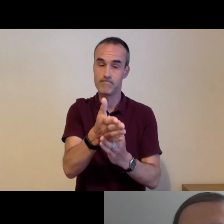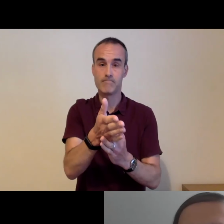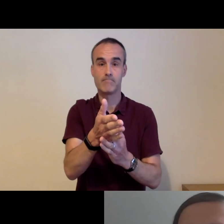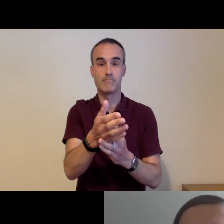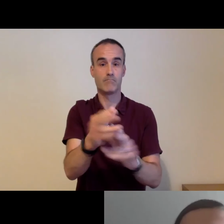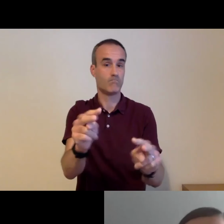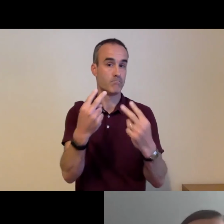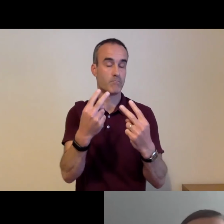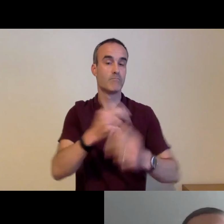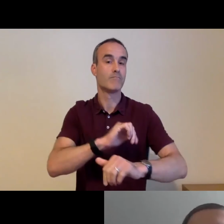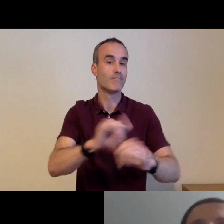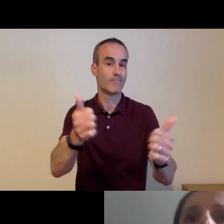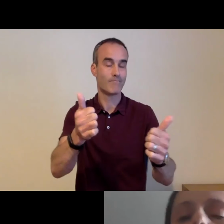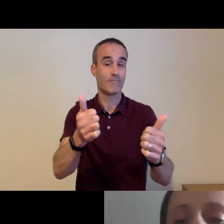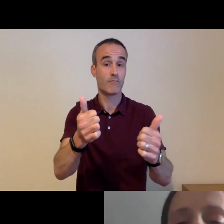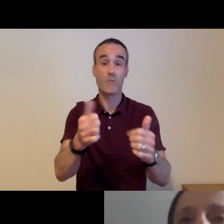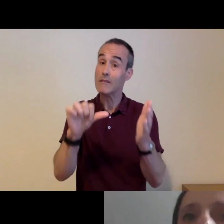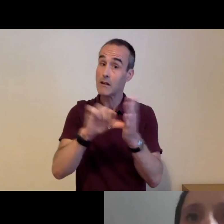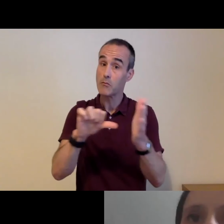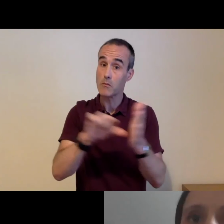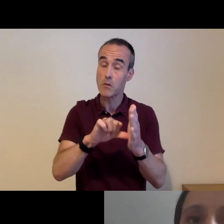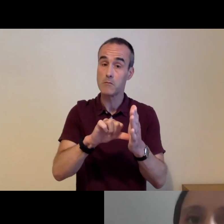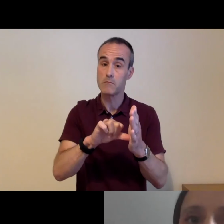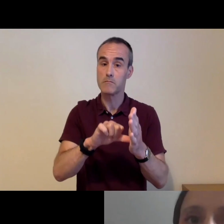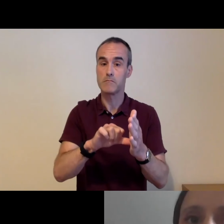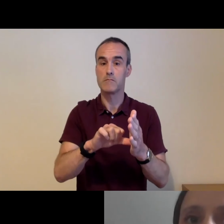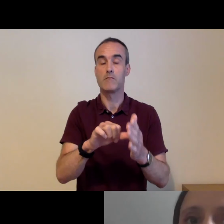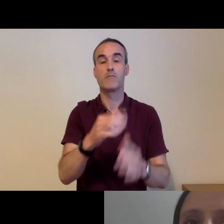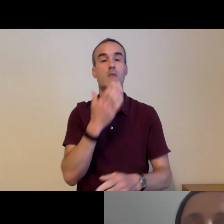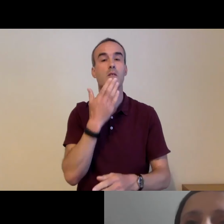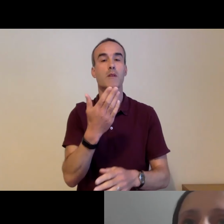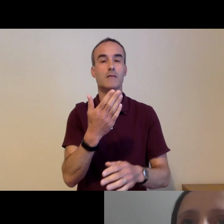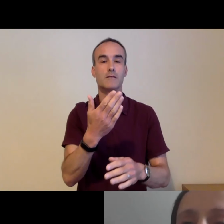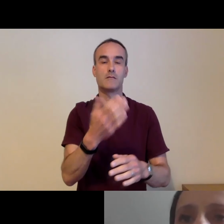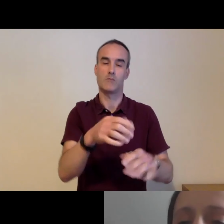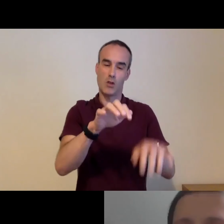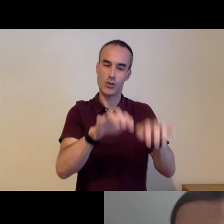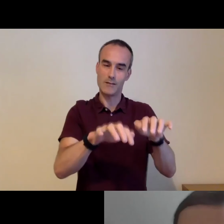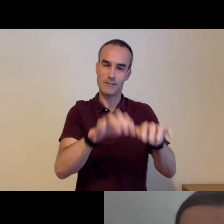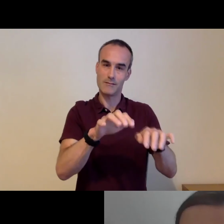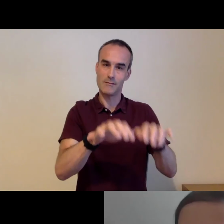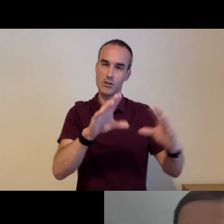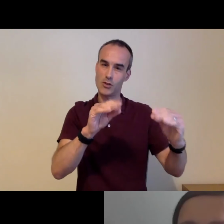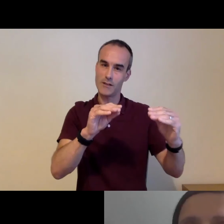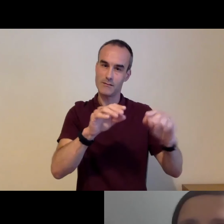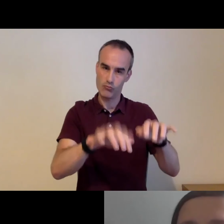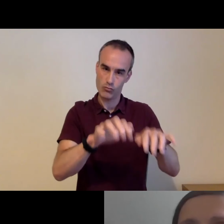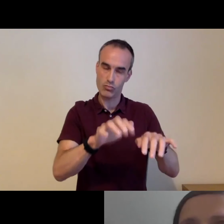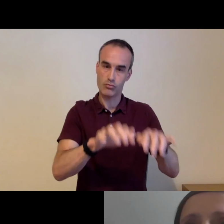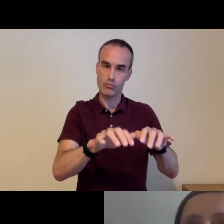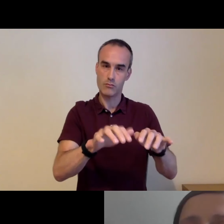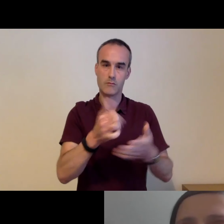there's any problems at all at any point, just add it to the chat box, and we can help resolve